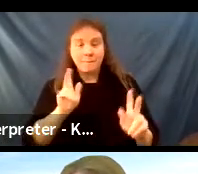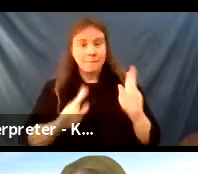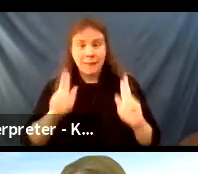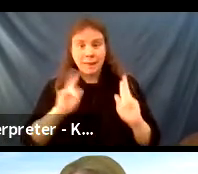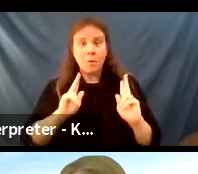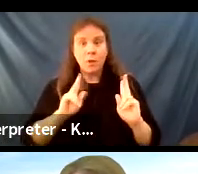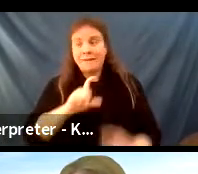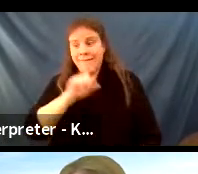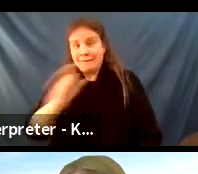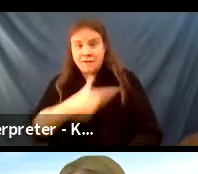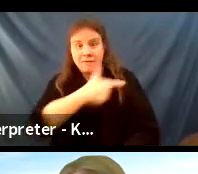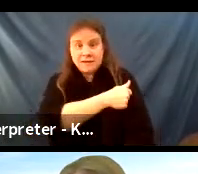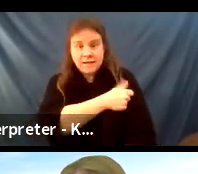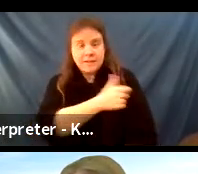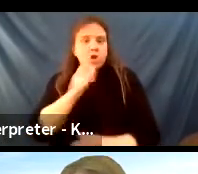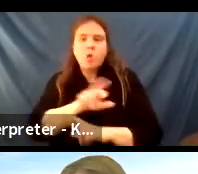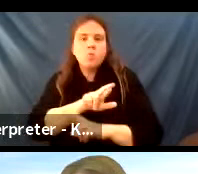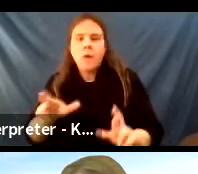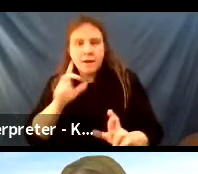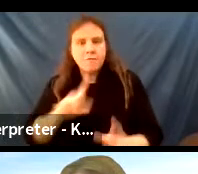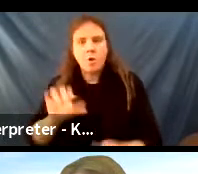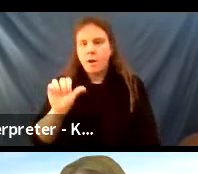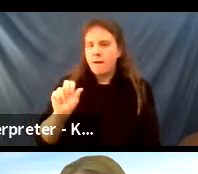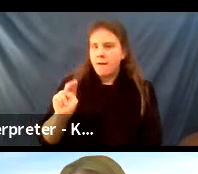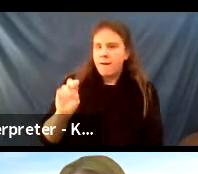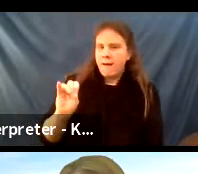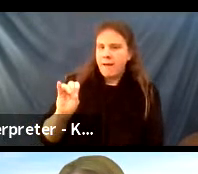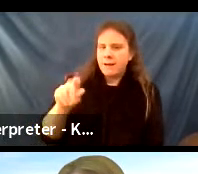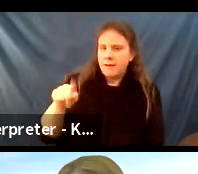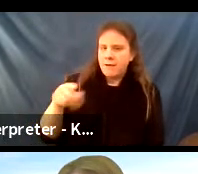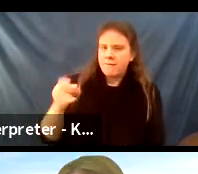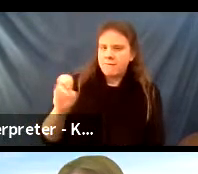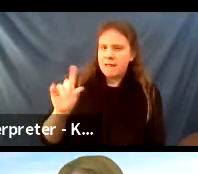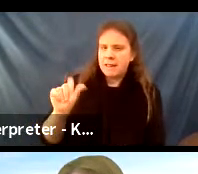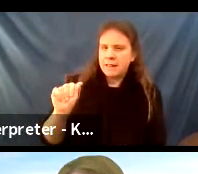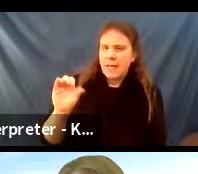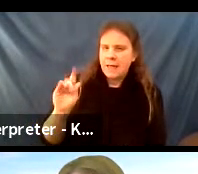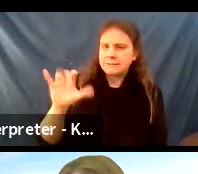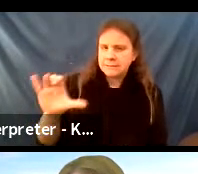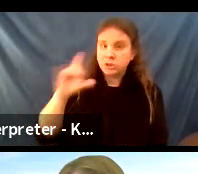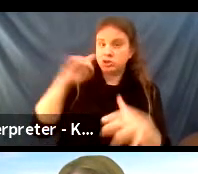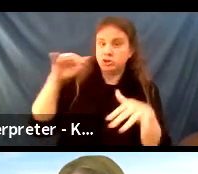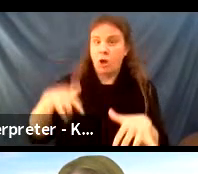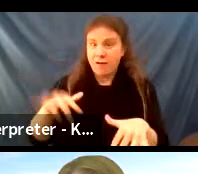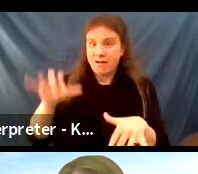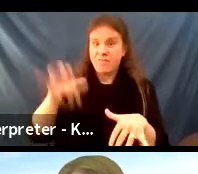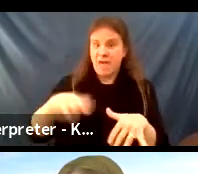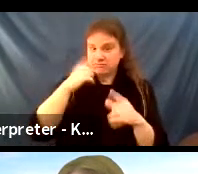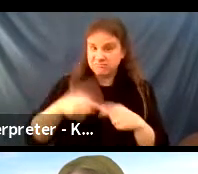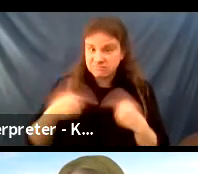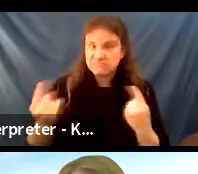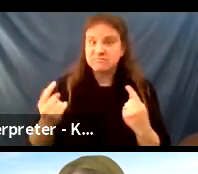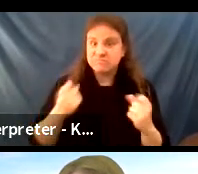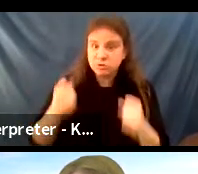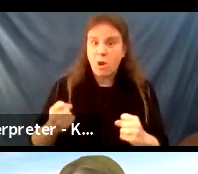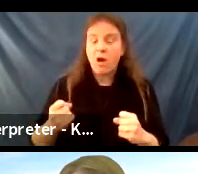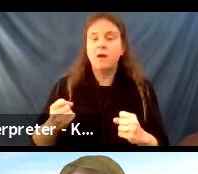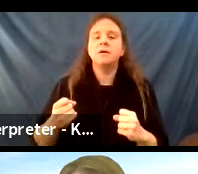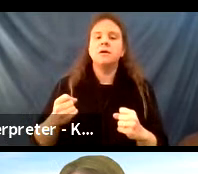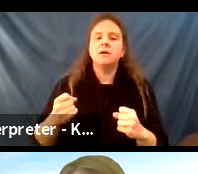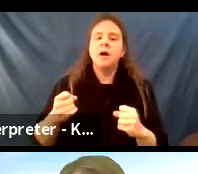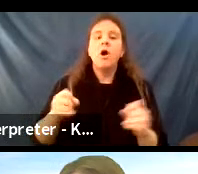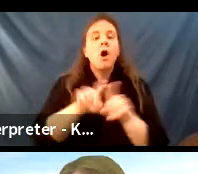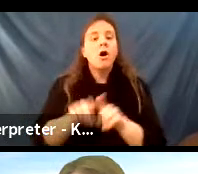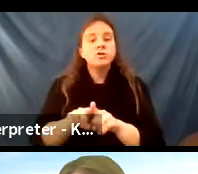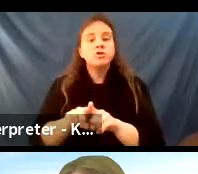all that. This is a lot more complicated than most people think it is. And the workers really need the training. And we also need to figure out what we do when angry people who can't